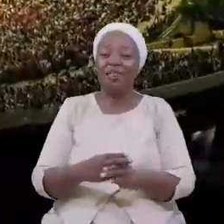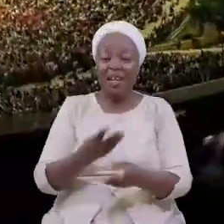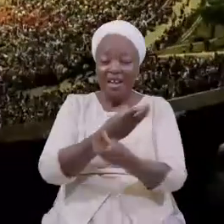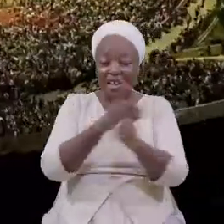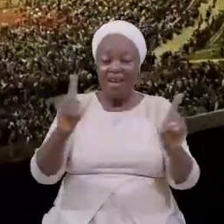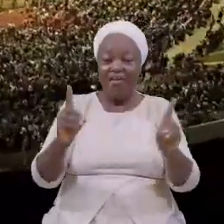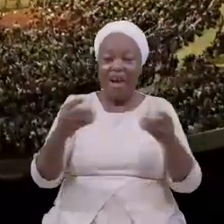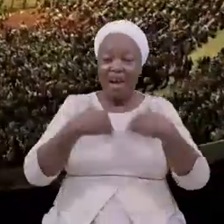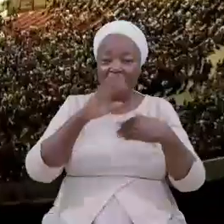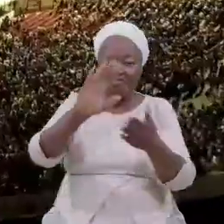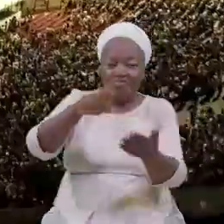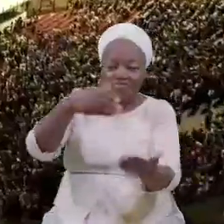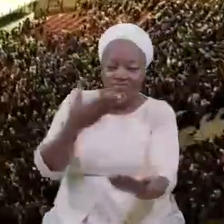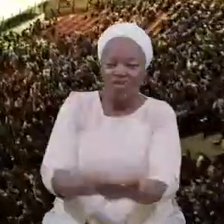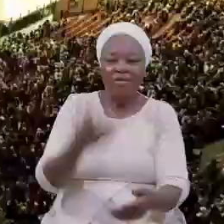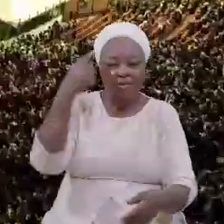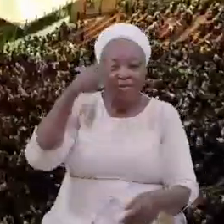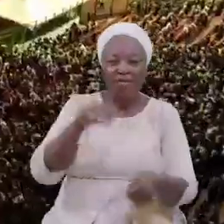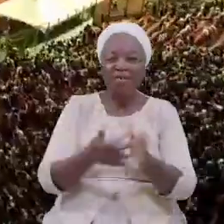Deliverance has now arrived for you.